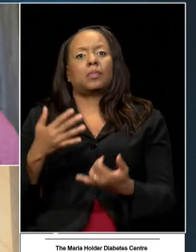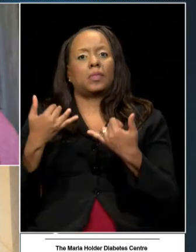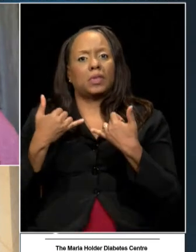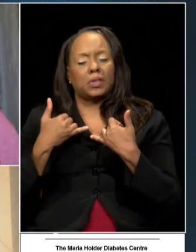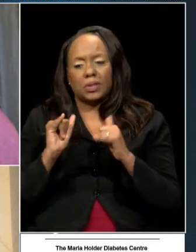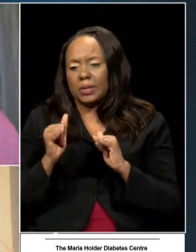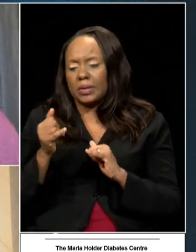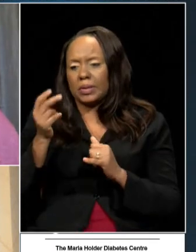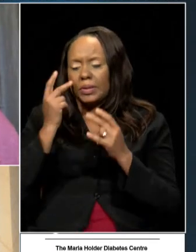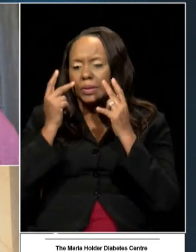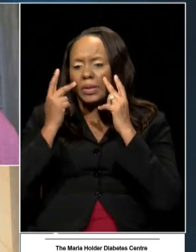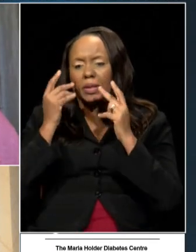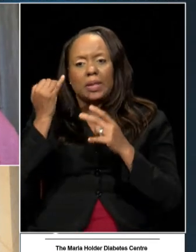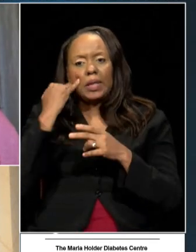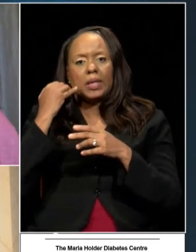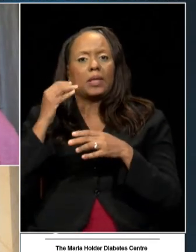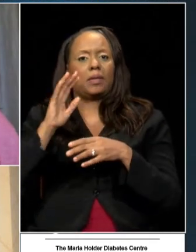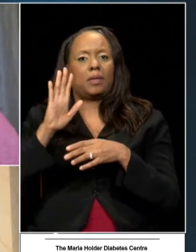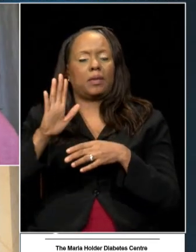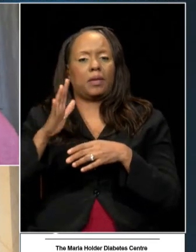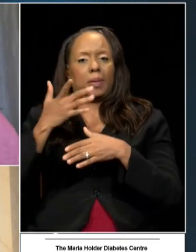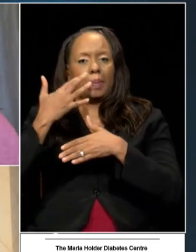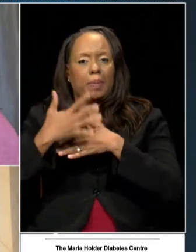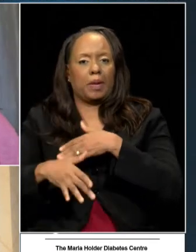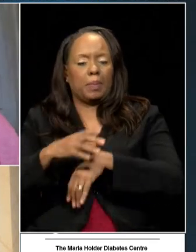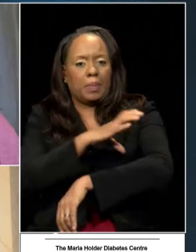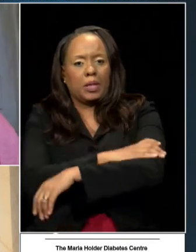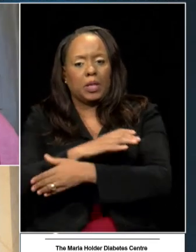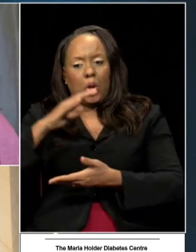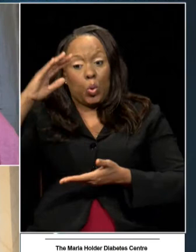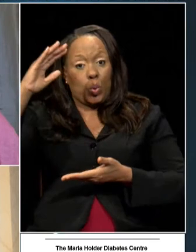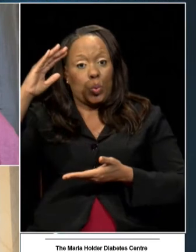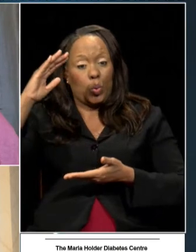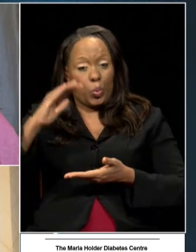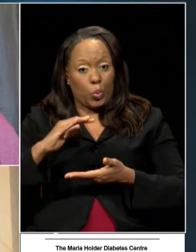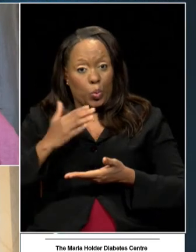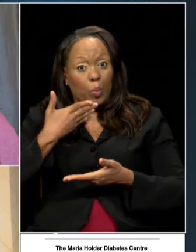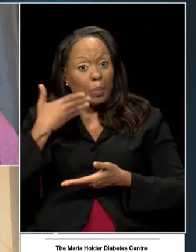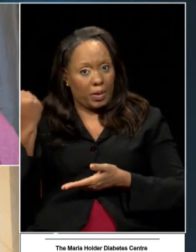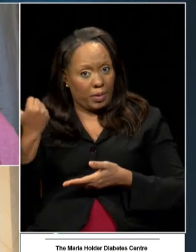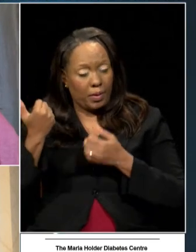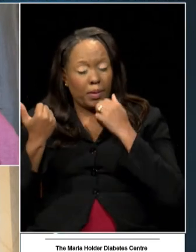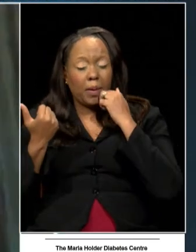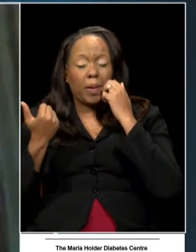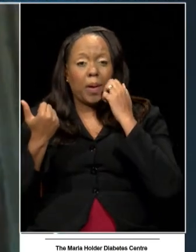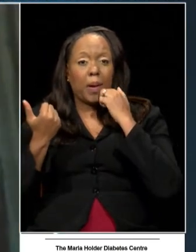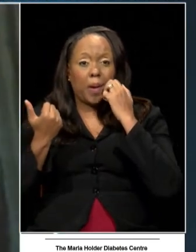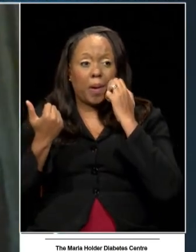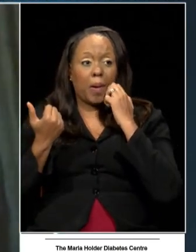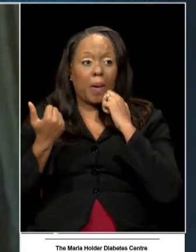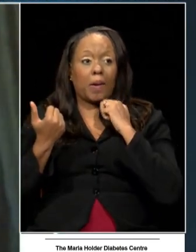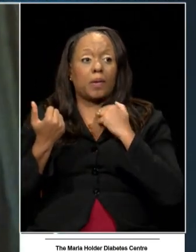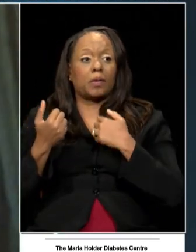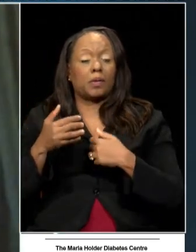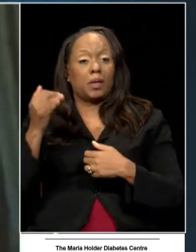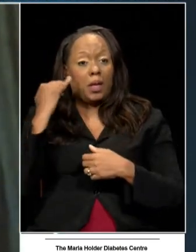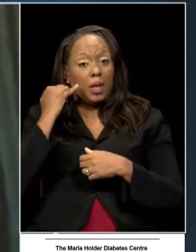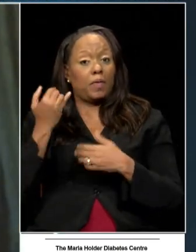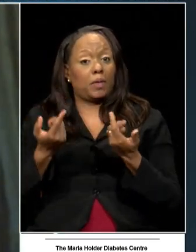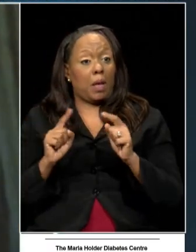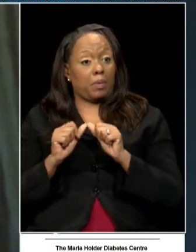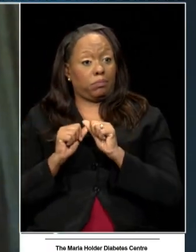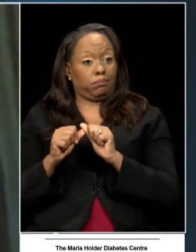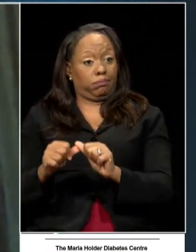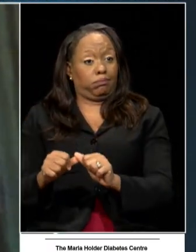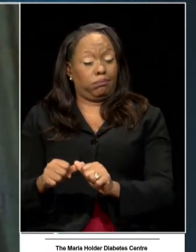are actually bringing the numbers down to what you want. Because if they are doing something that is consistent, that is getting the results that you need, and it's something that is sustainable,